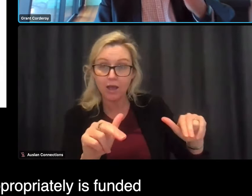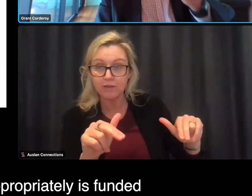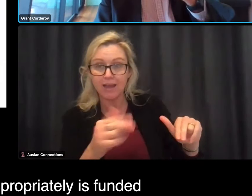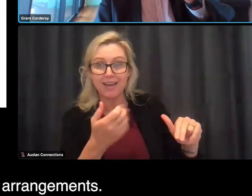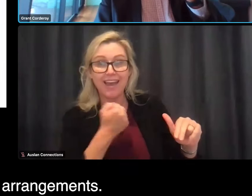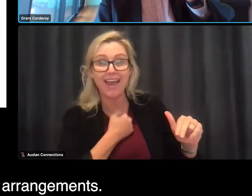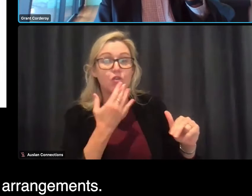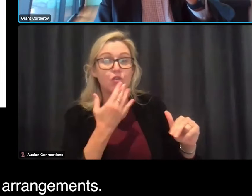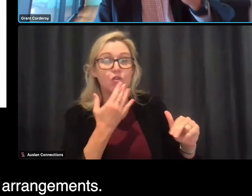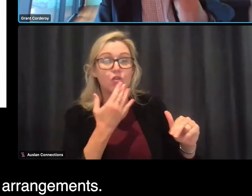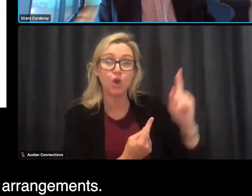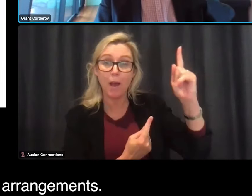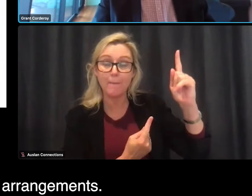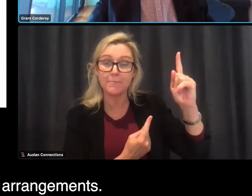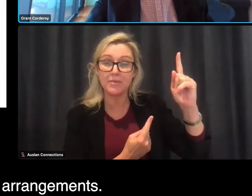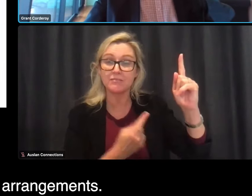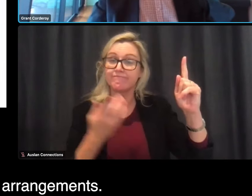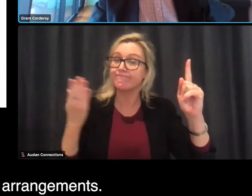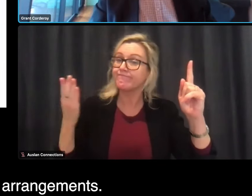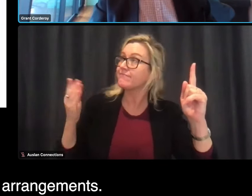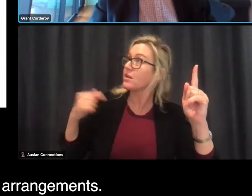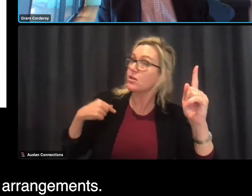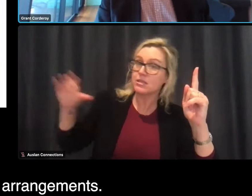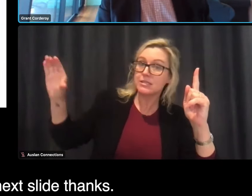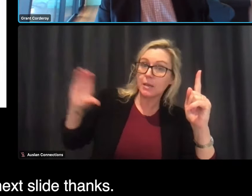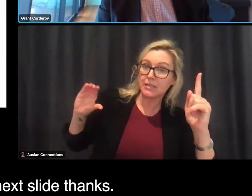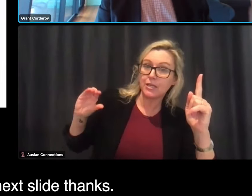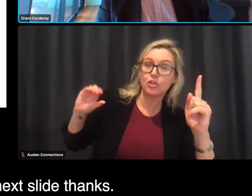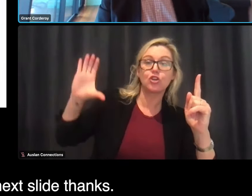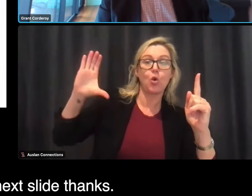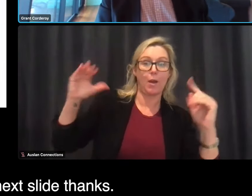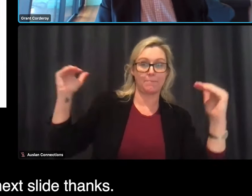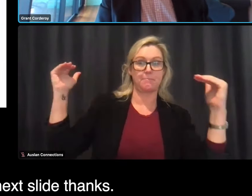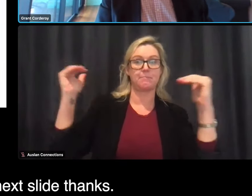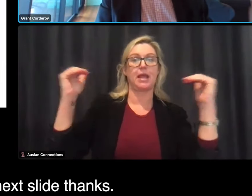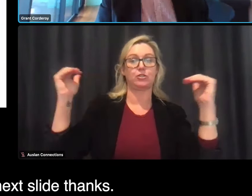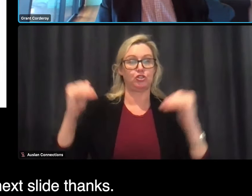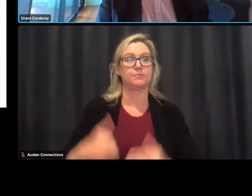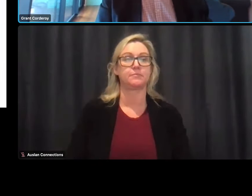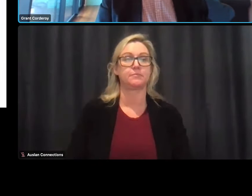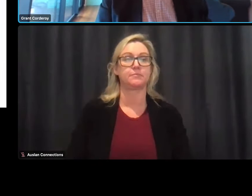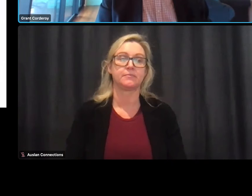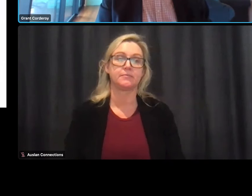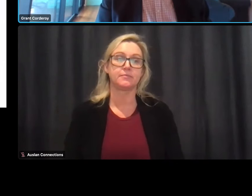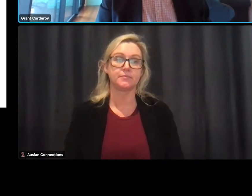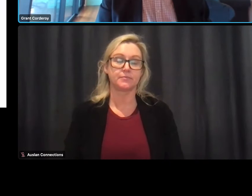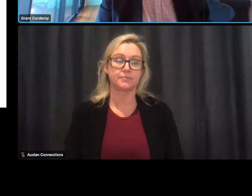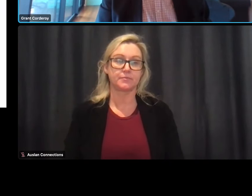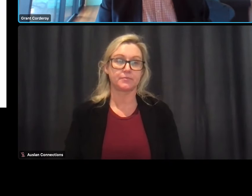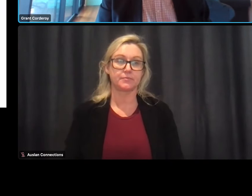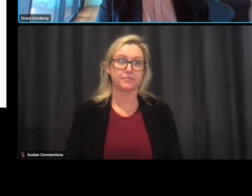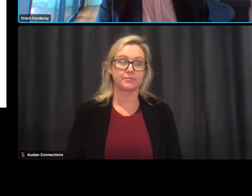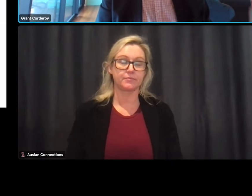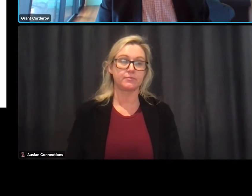is funded under the subsidy arrangements. If we just go to the next slide, thanks.